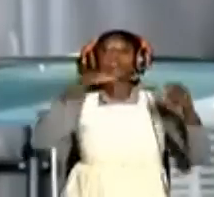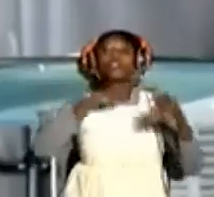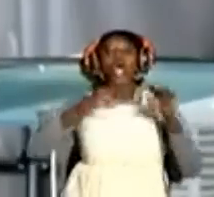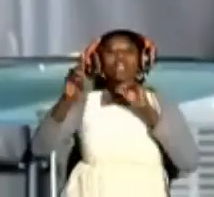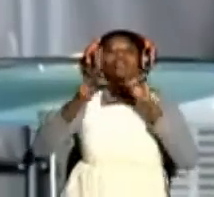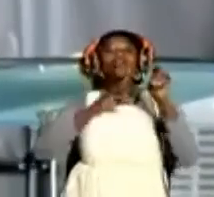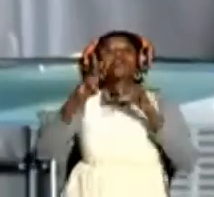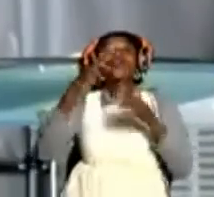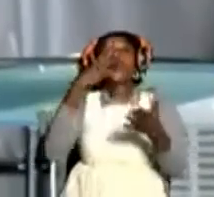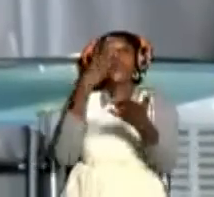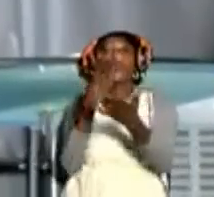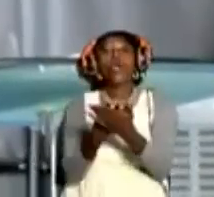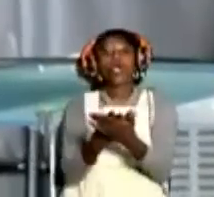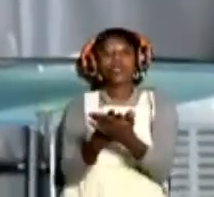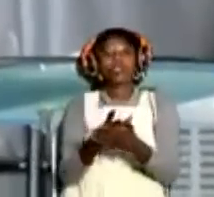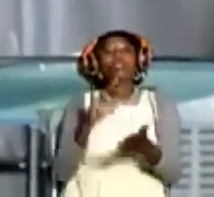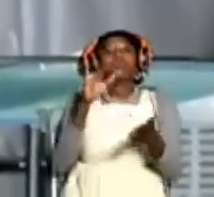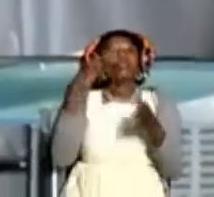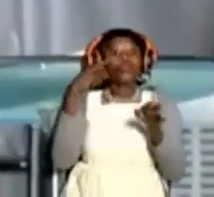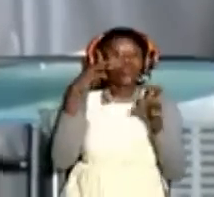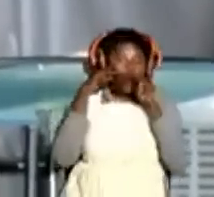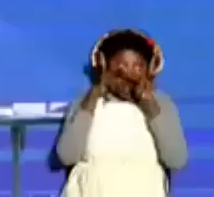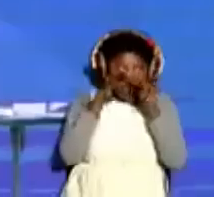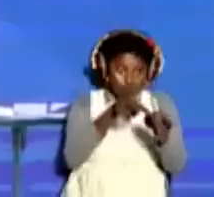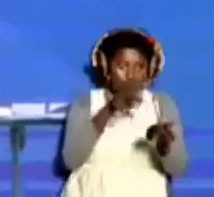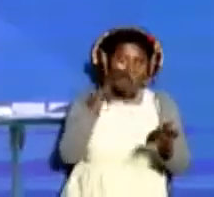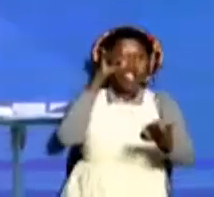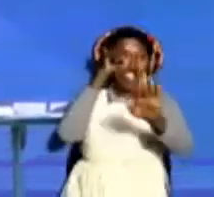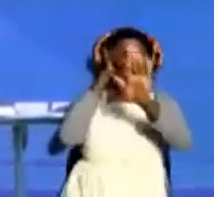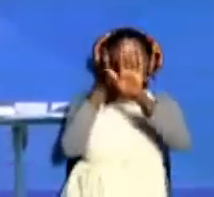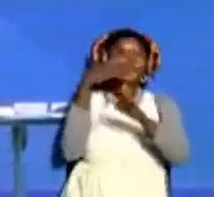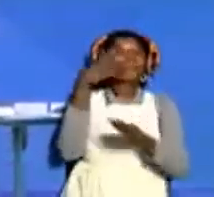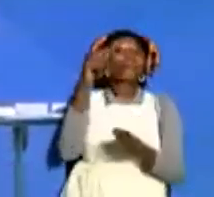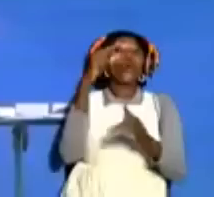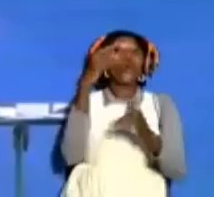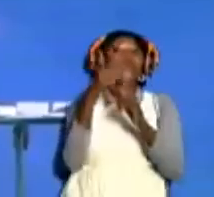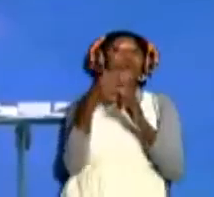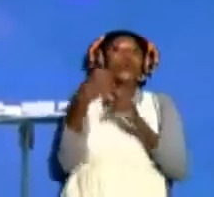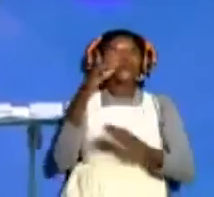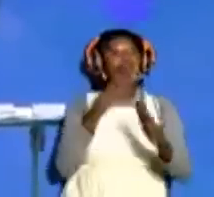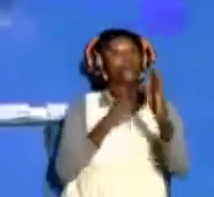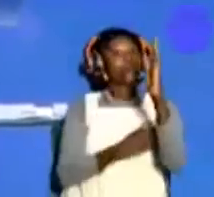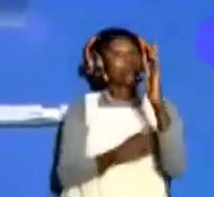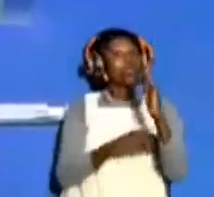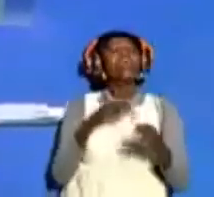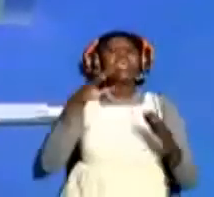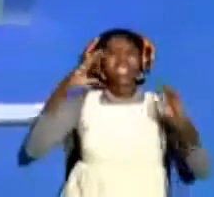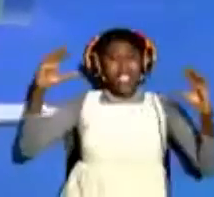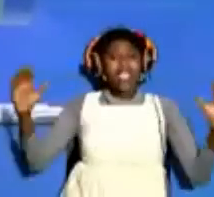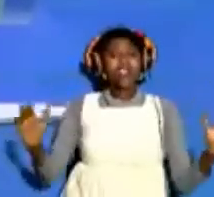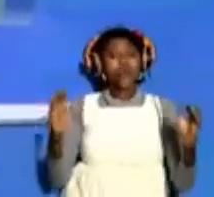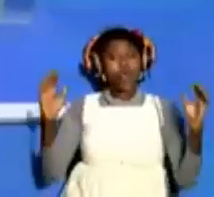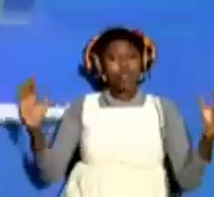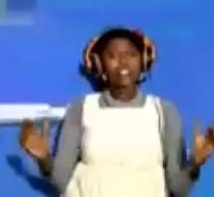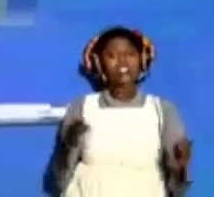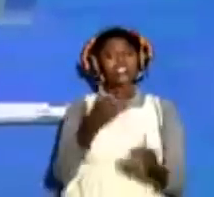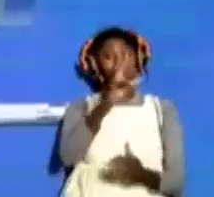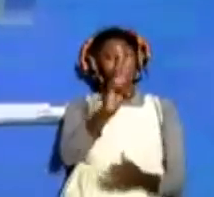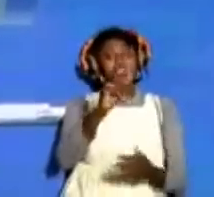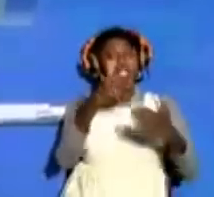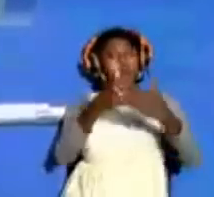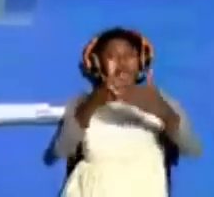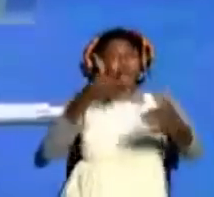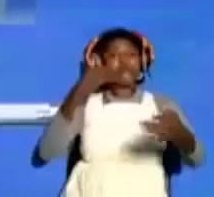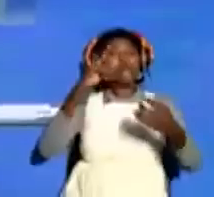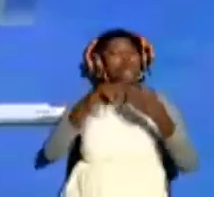well. Look at the word of God. He said, charge them before the Lord not